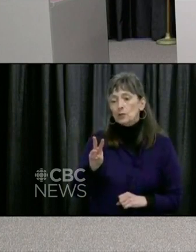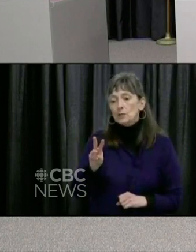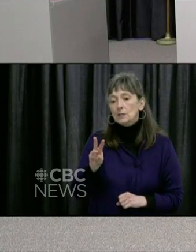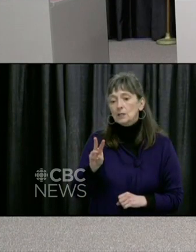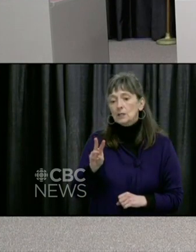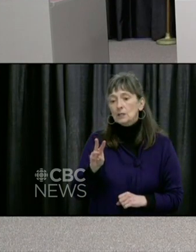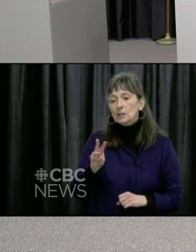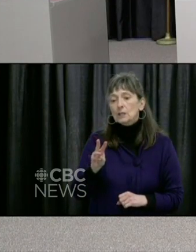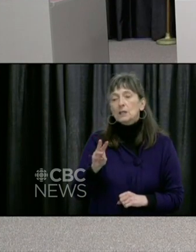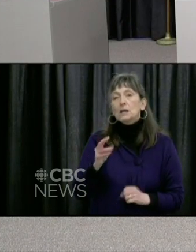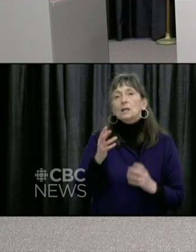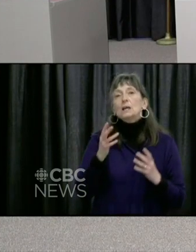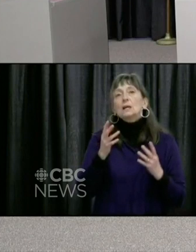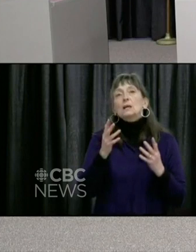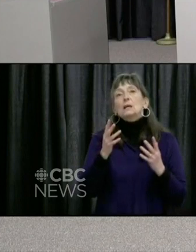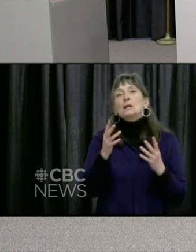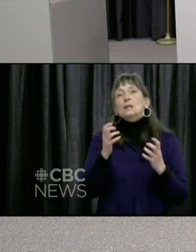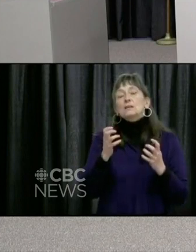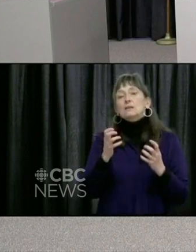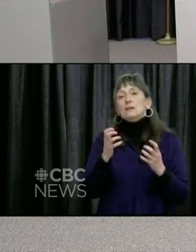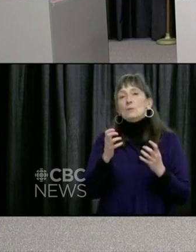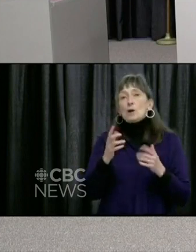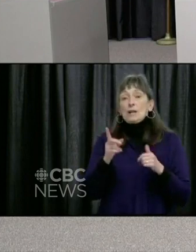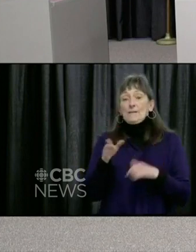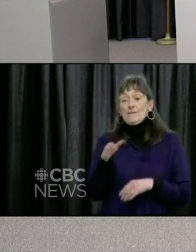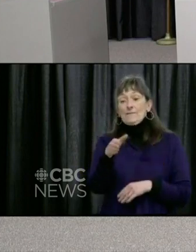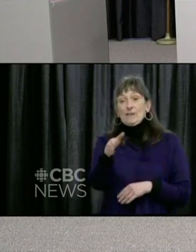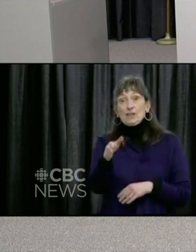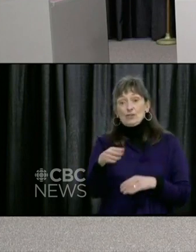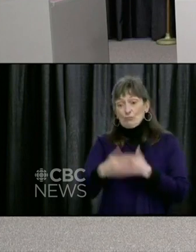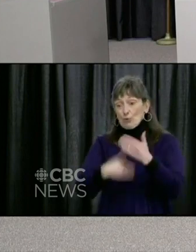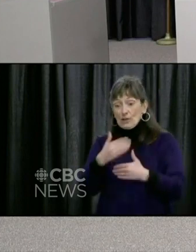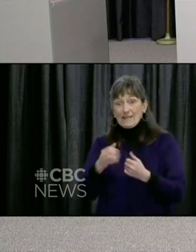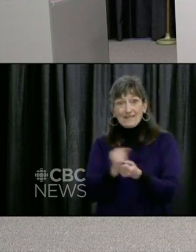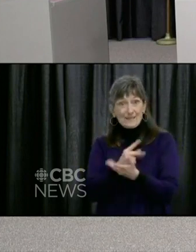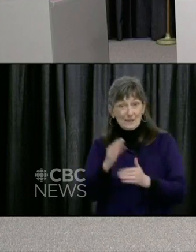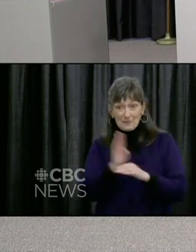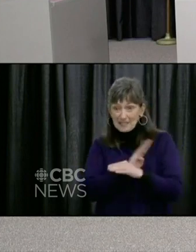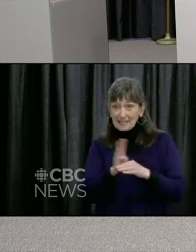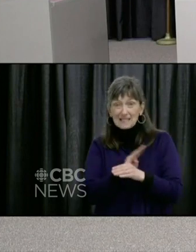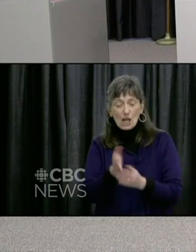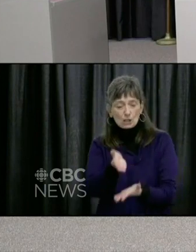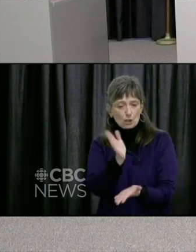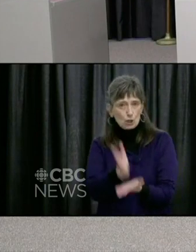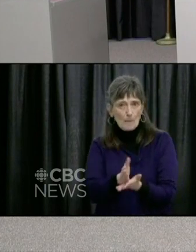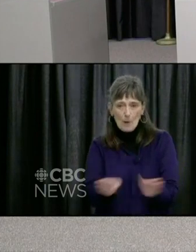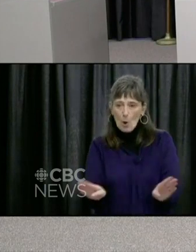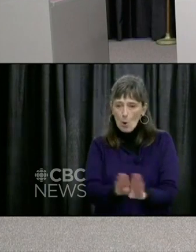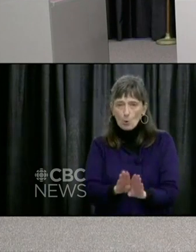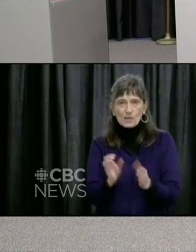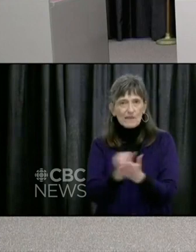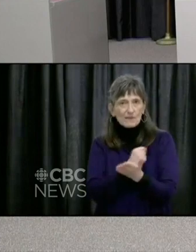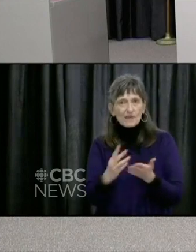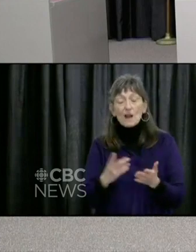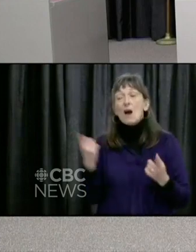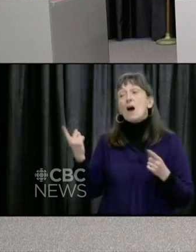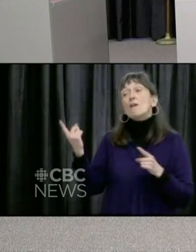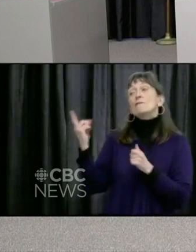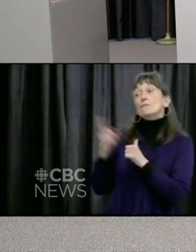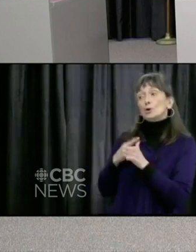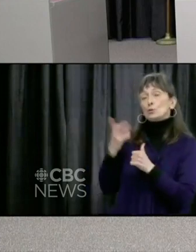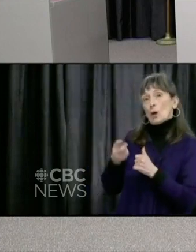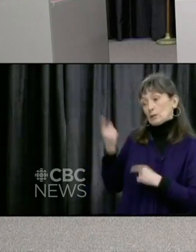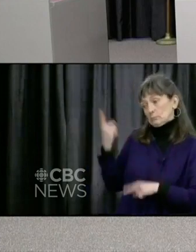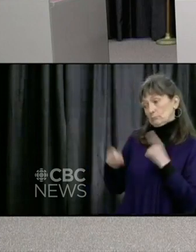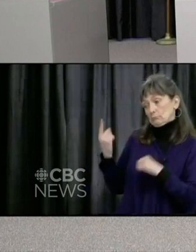fish processing activities until an agreement has been reached between fish processors and the union for price for crab and also for safety procedures. You know, are